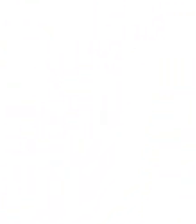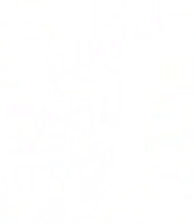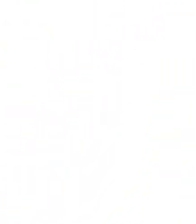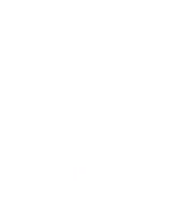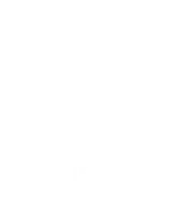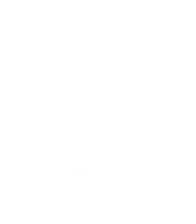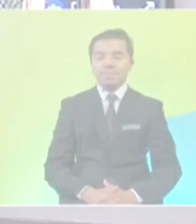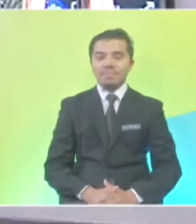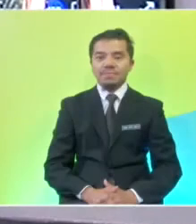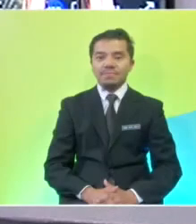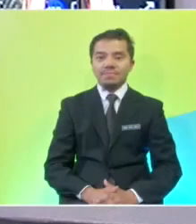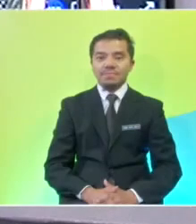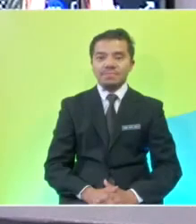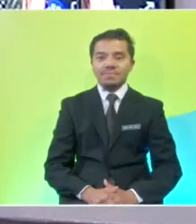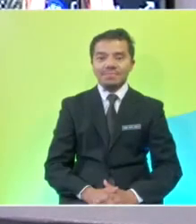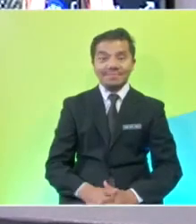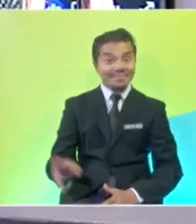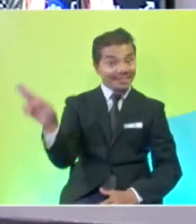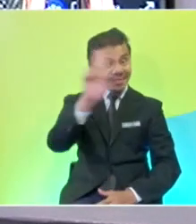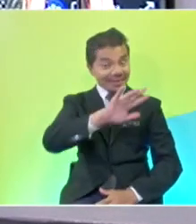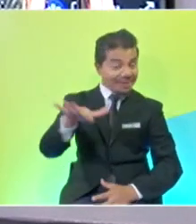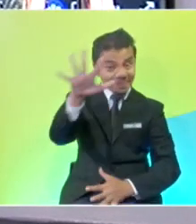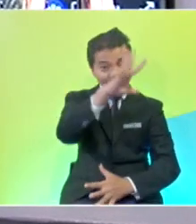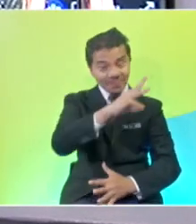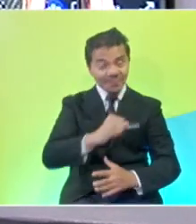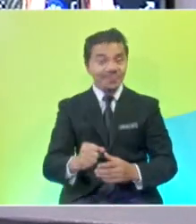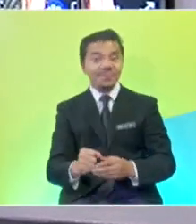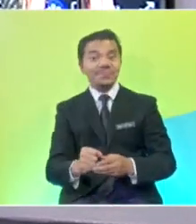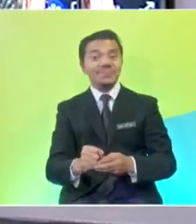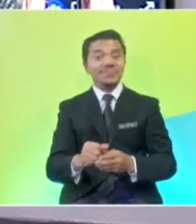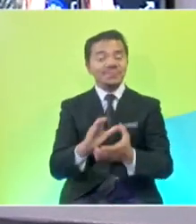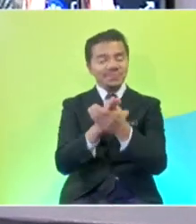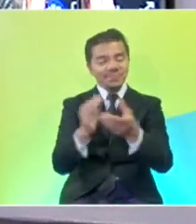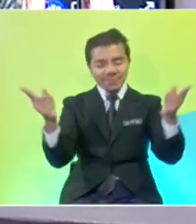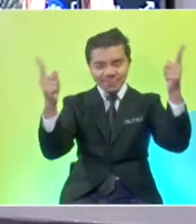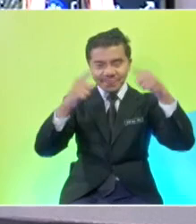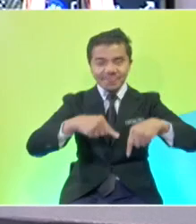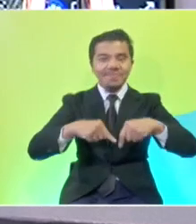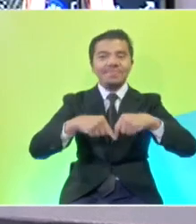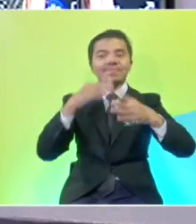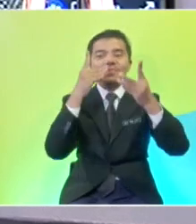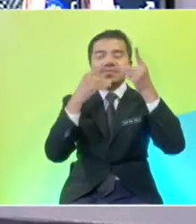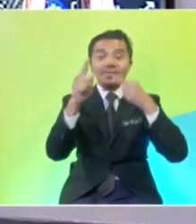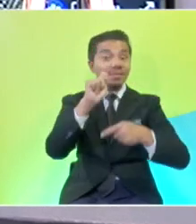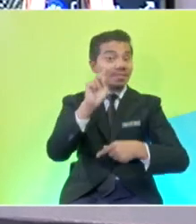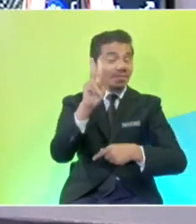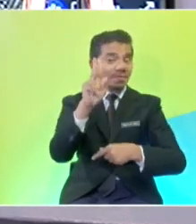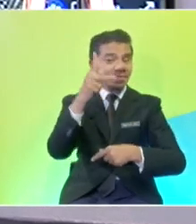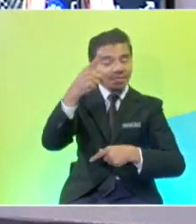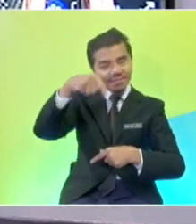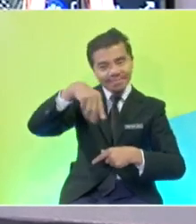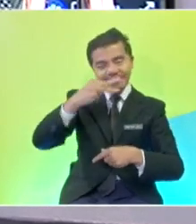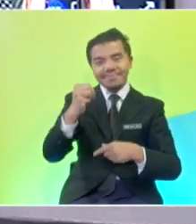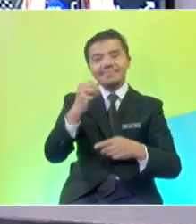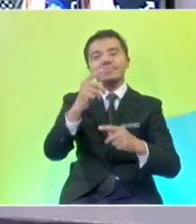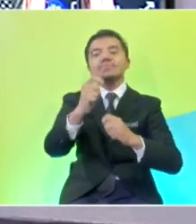EduwebTV KPM. Hi everyone, welcome to Tahap 2 EduwebTV KPM with me Chris MJ as well as Miss